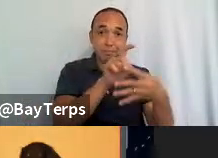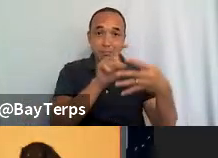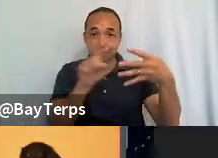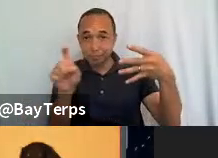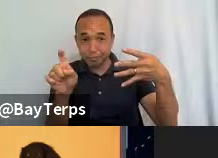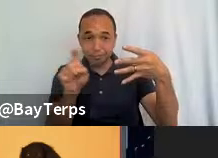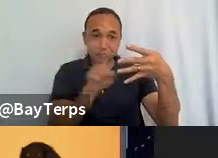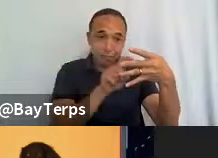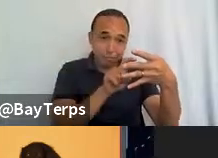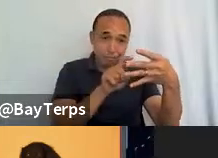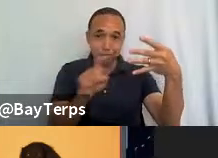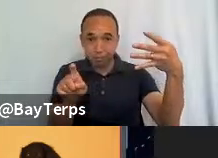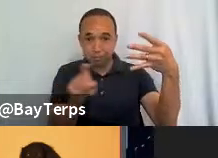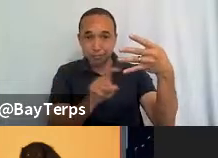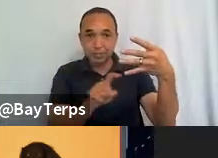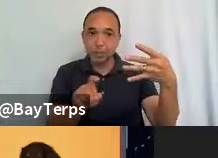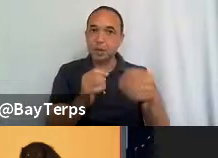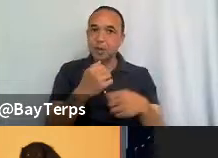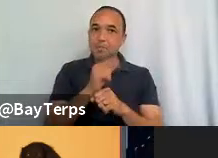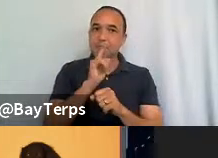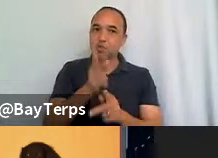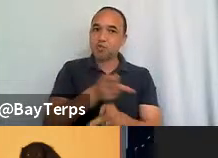you're preserving your luminosity.